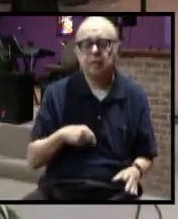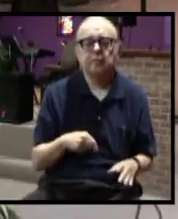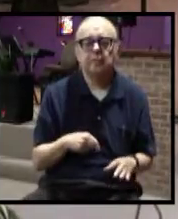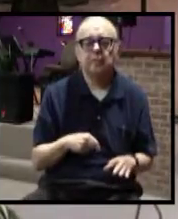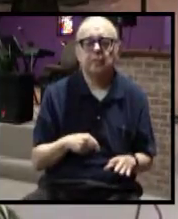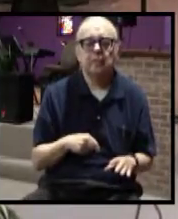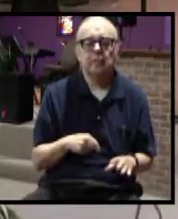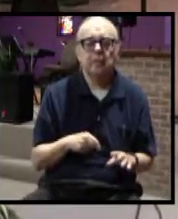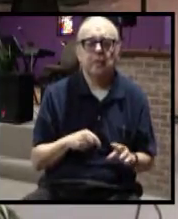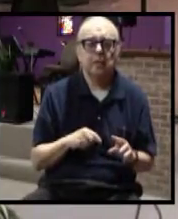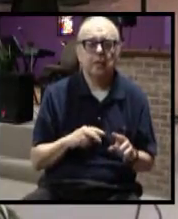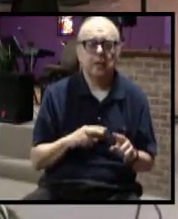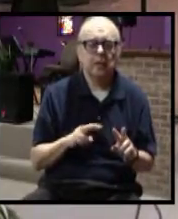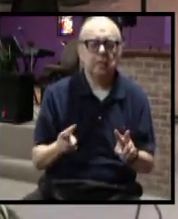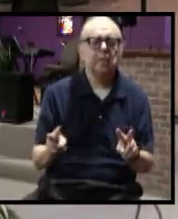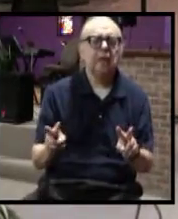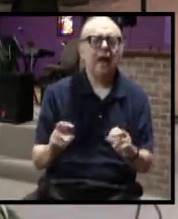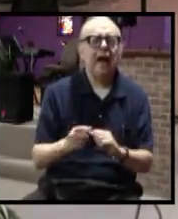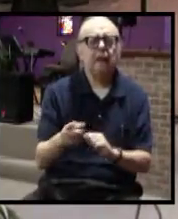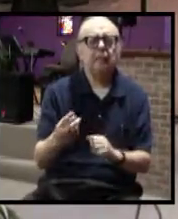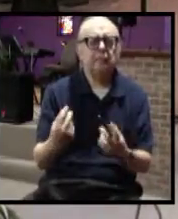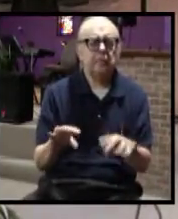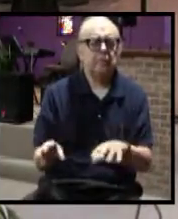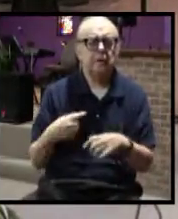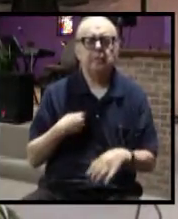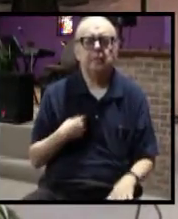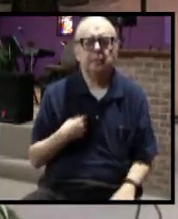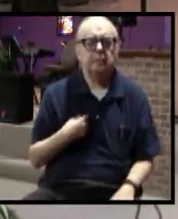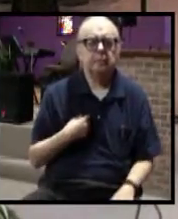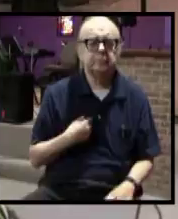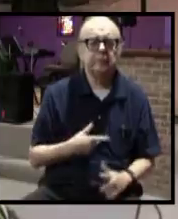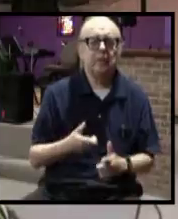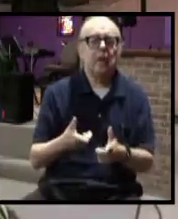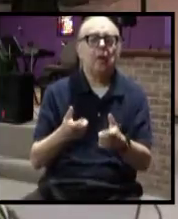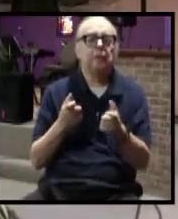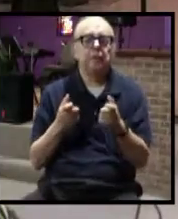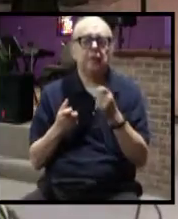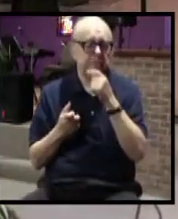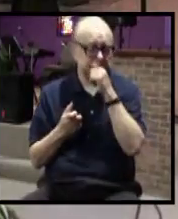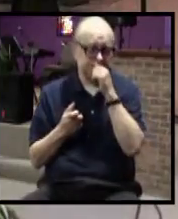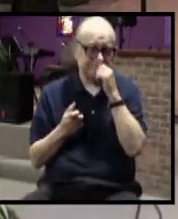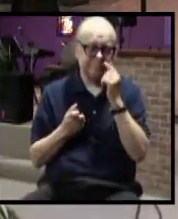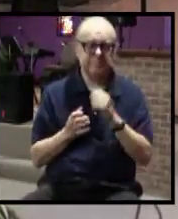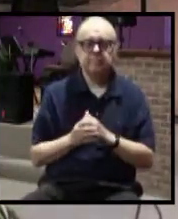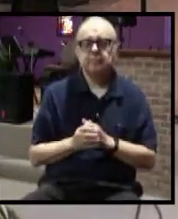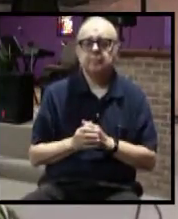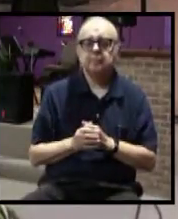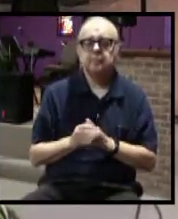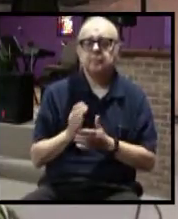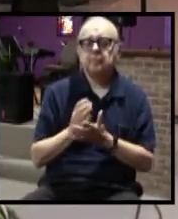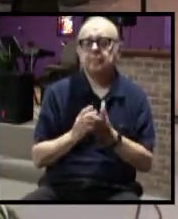I shouldn't have been here. Look at how they were treating me. But then all of a sudden,